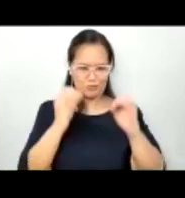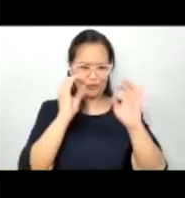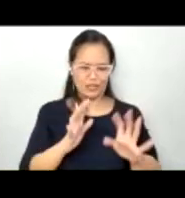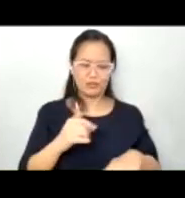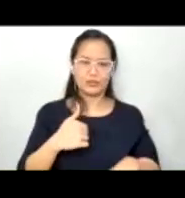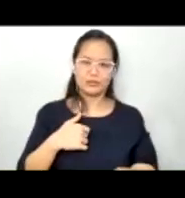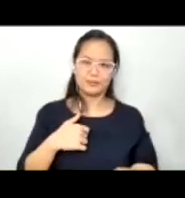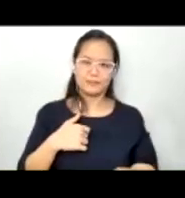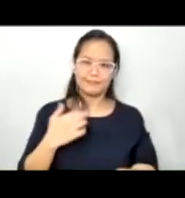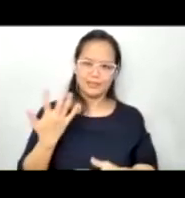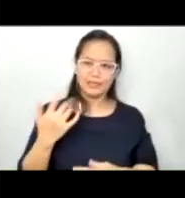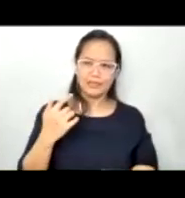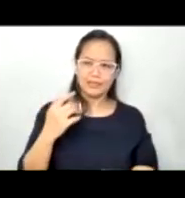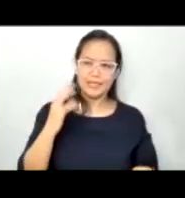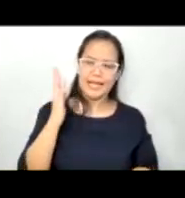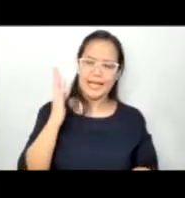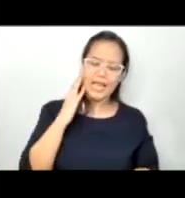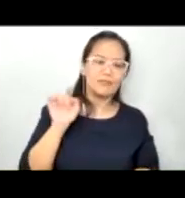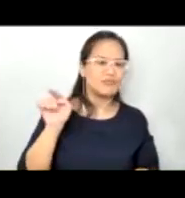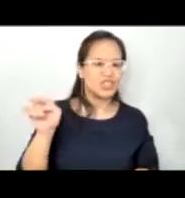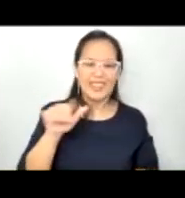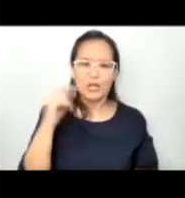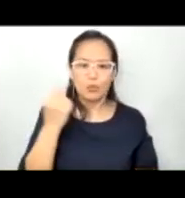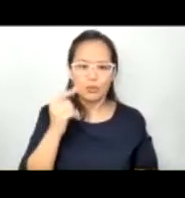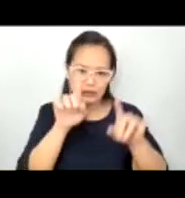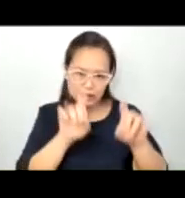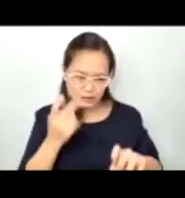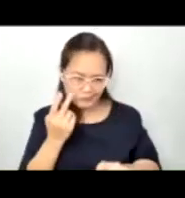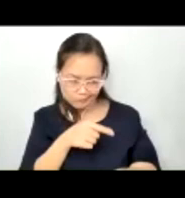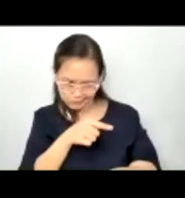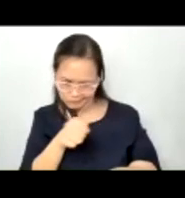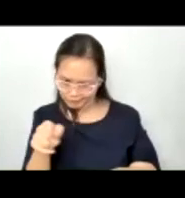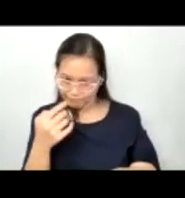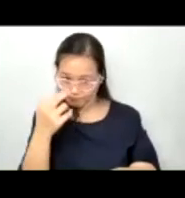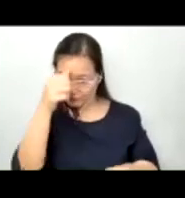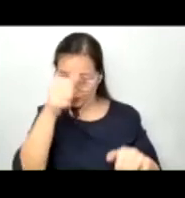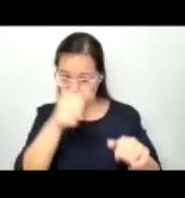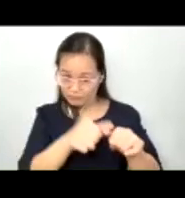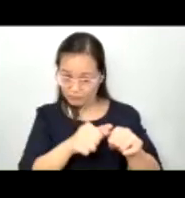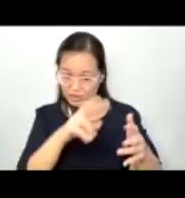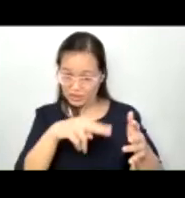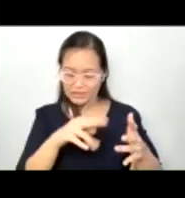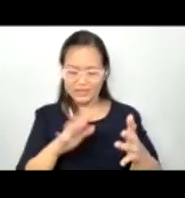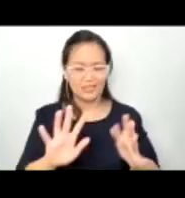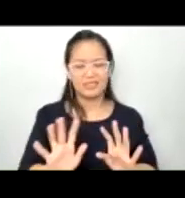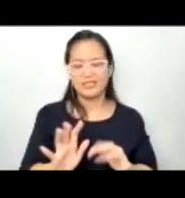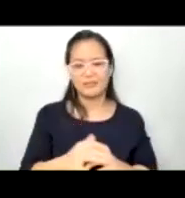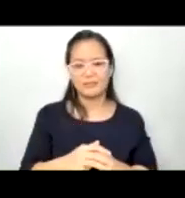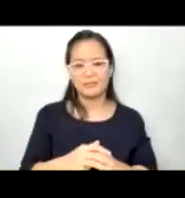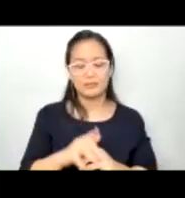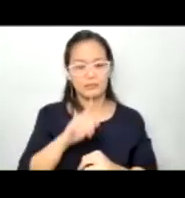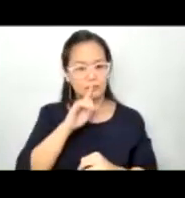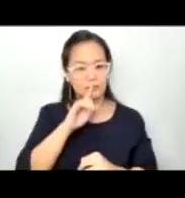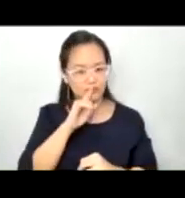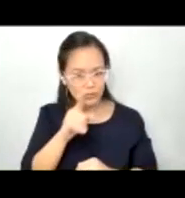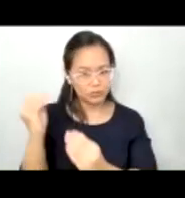just testing what we remembered from our readings. What she was really teaching us was